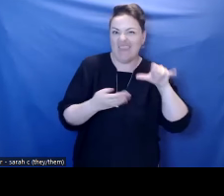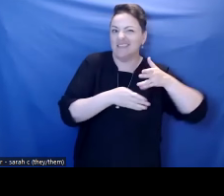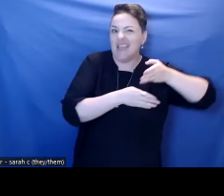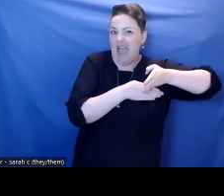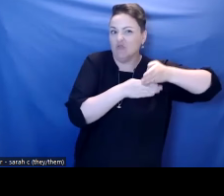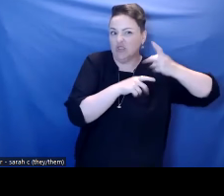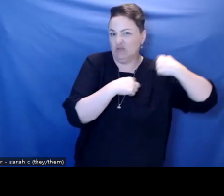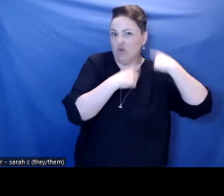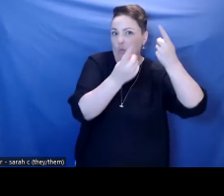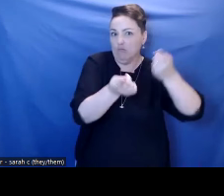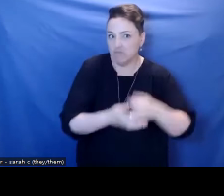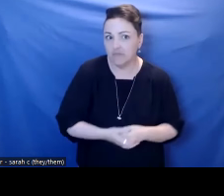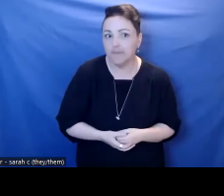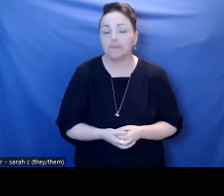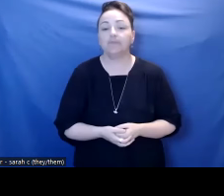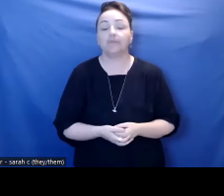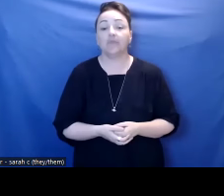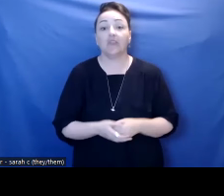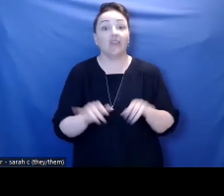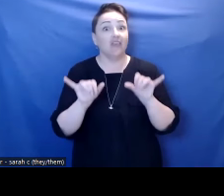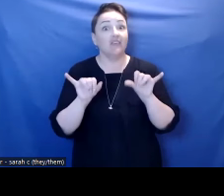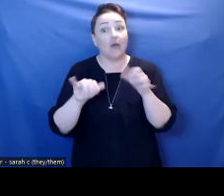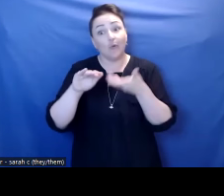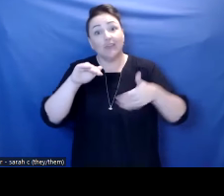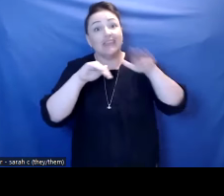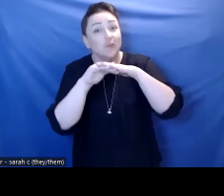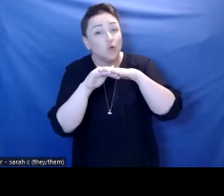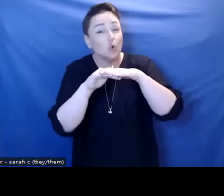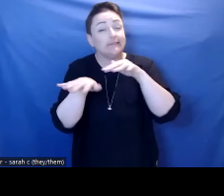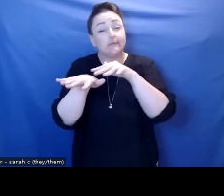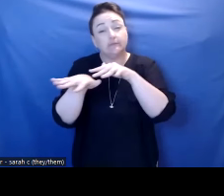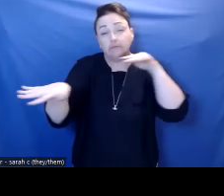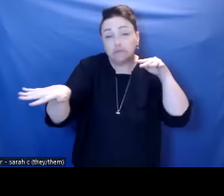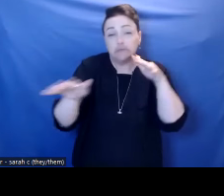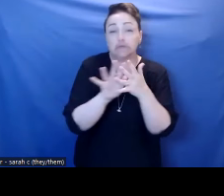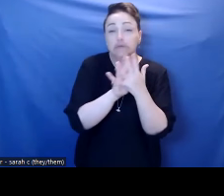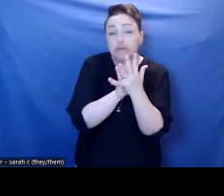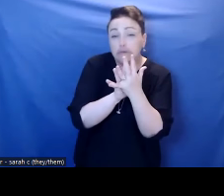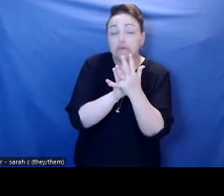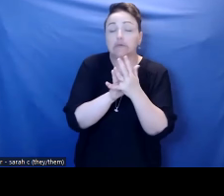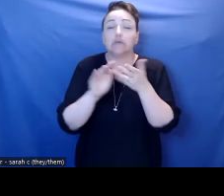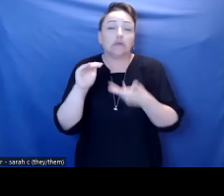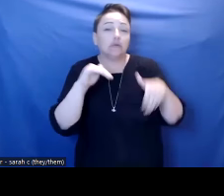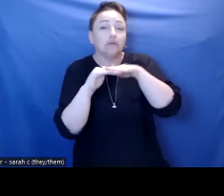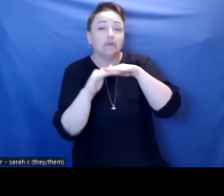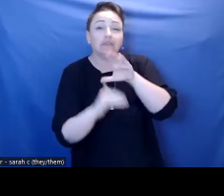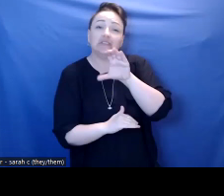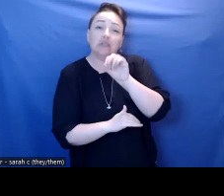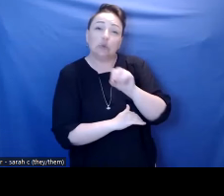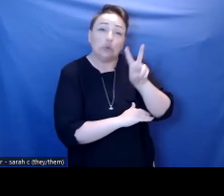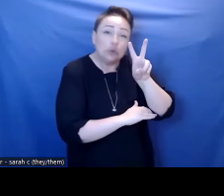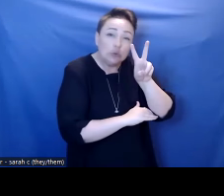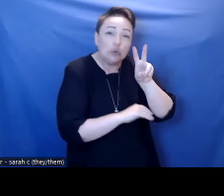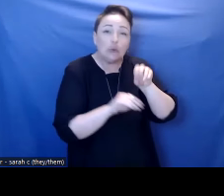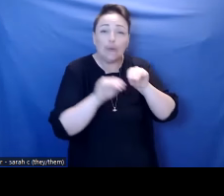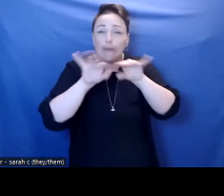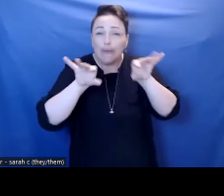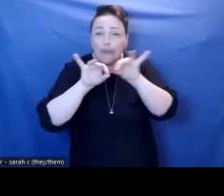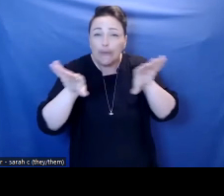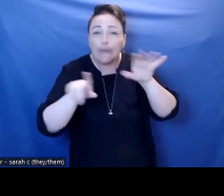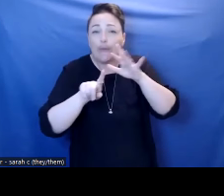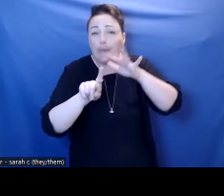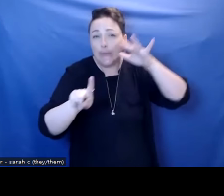So all of that's going to increase congestion. It's going to add pollution, greenhouse gas emissions. And of course, we expect some of them to be electric